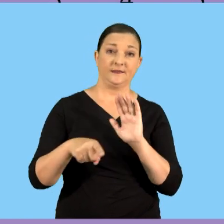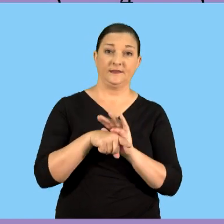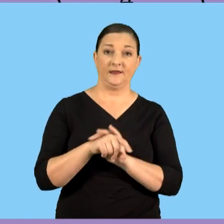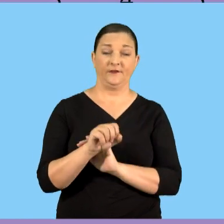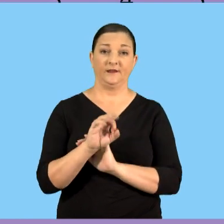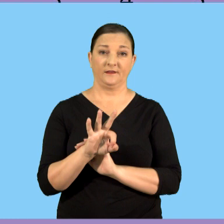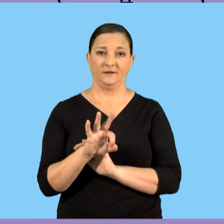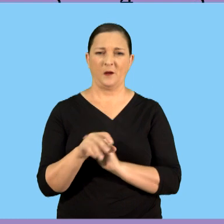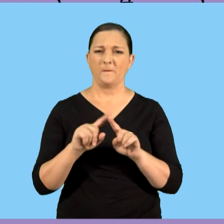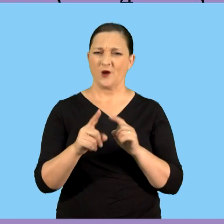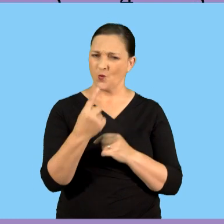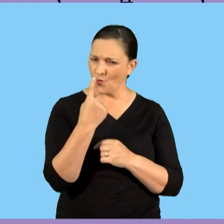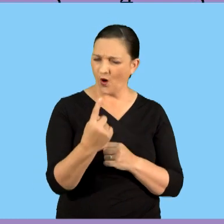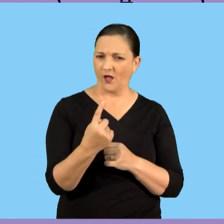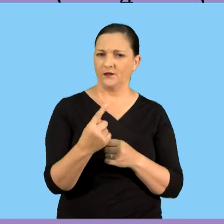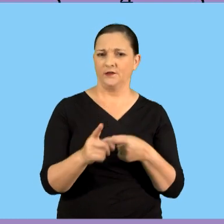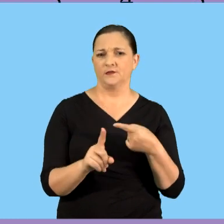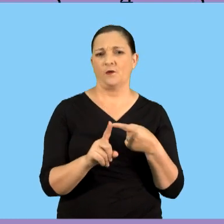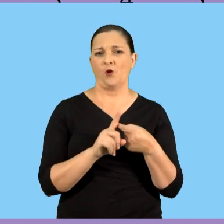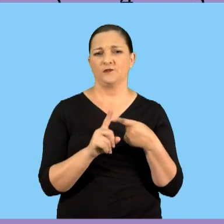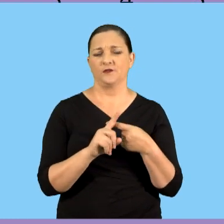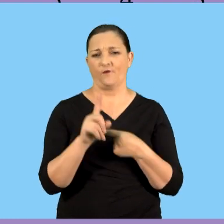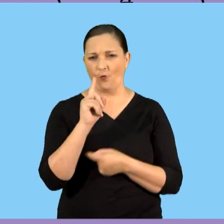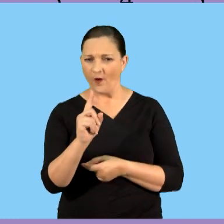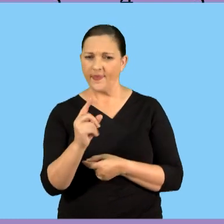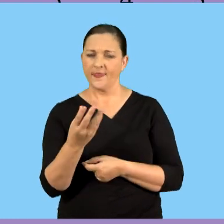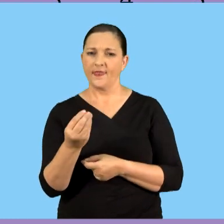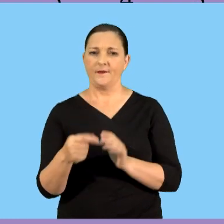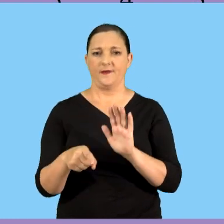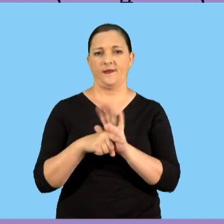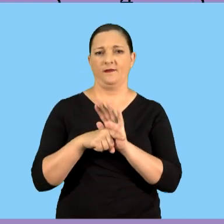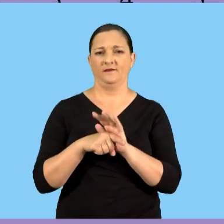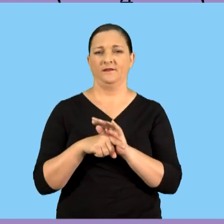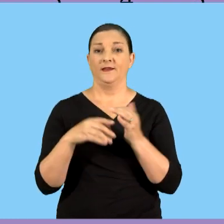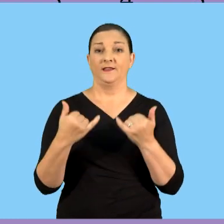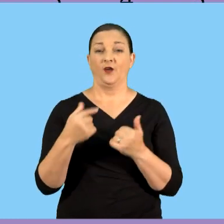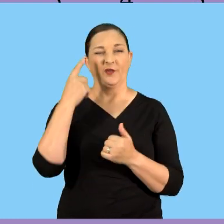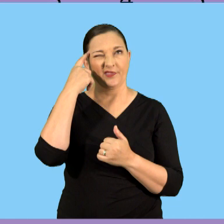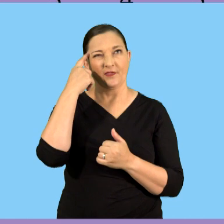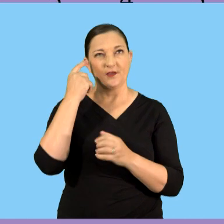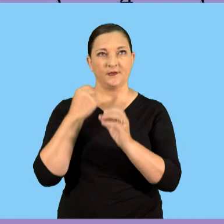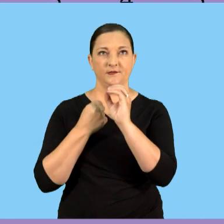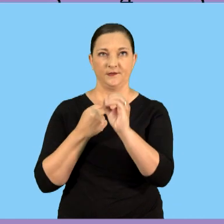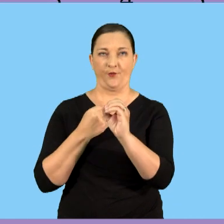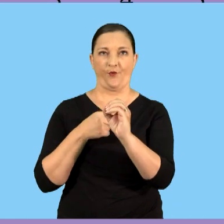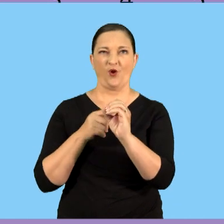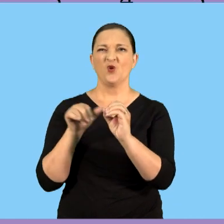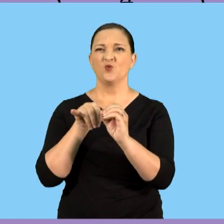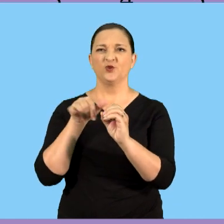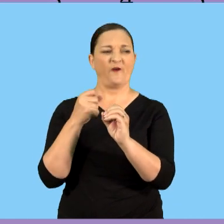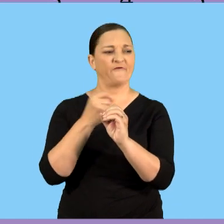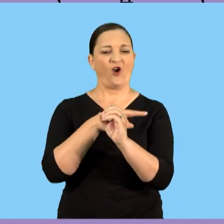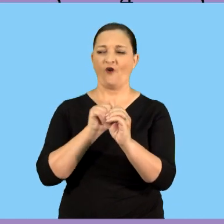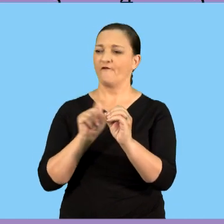positive and 1 is negative. What are we going to do? Firstly, we are going to figure out which one is furthest from 0. So between negative